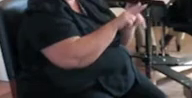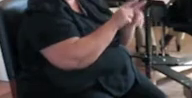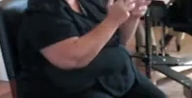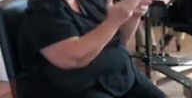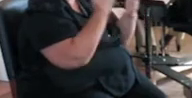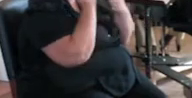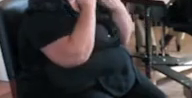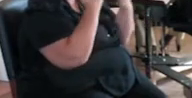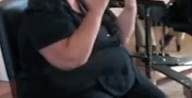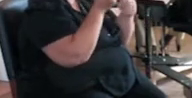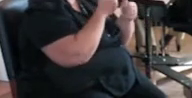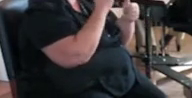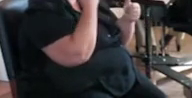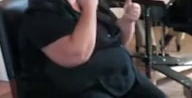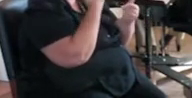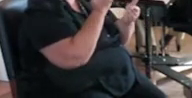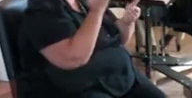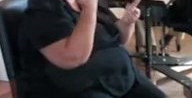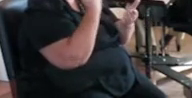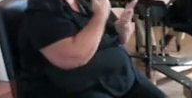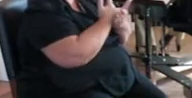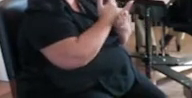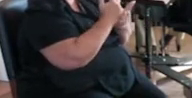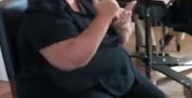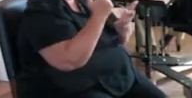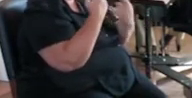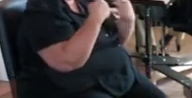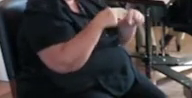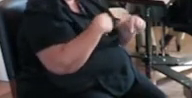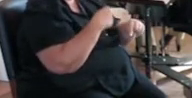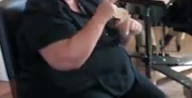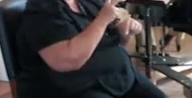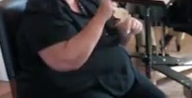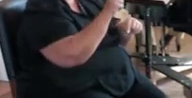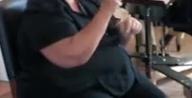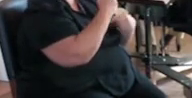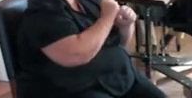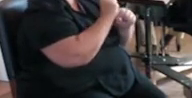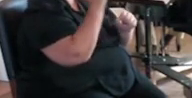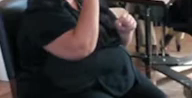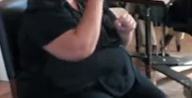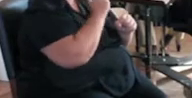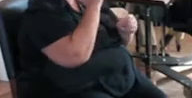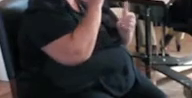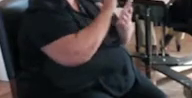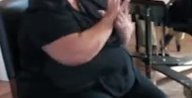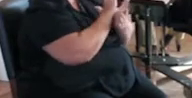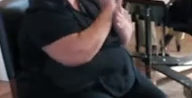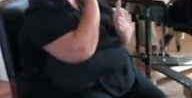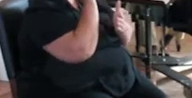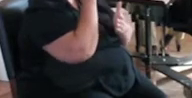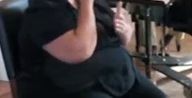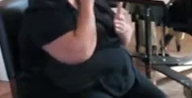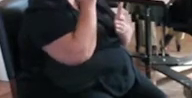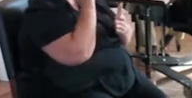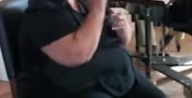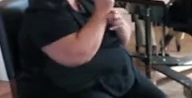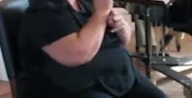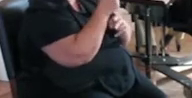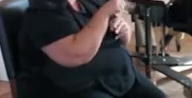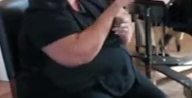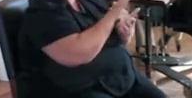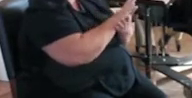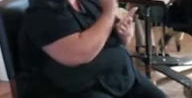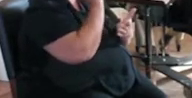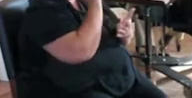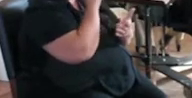for the past 3 weeks, while I've been traveling, have been making beautiful paper flowers, because we will use those paper flowers to